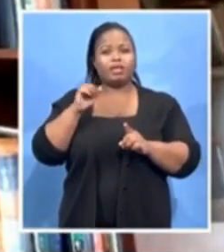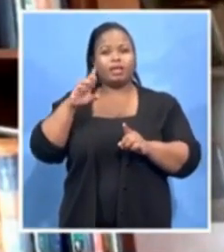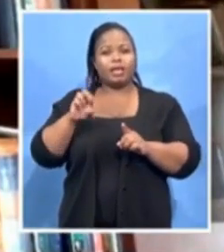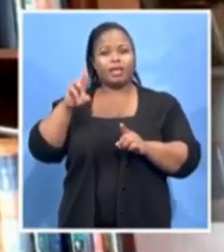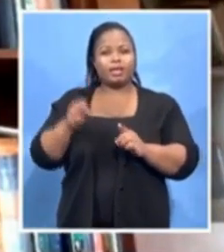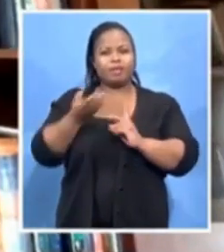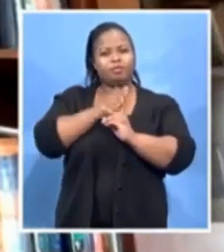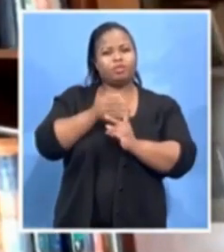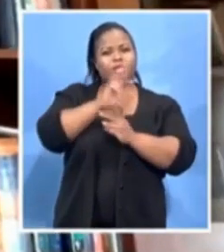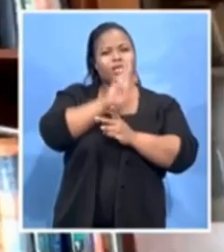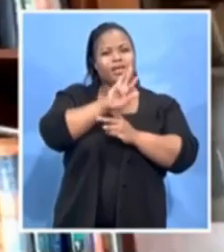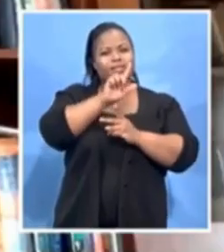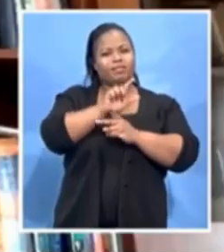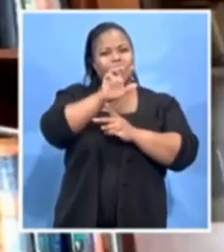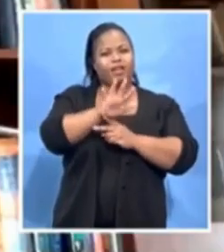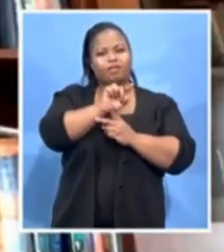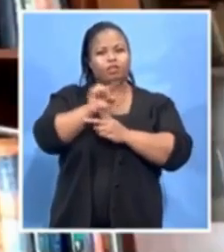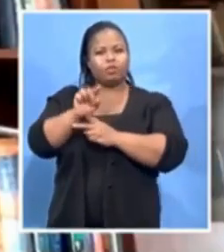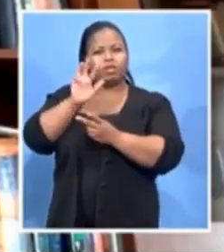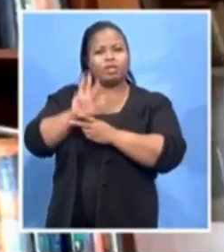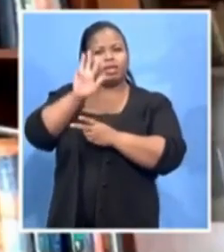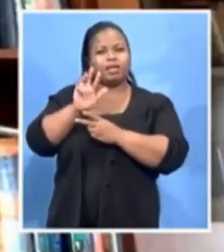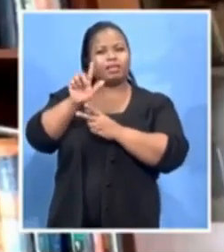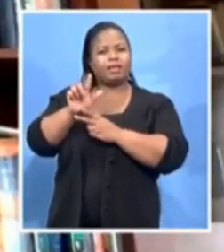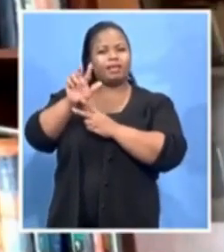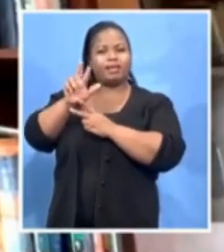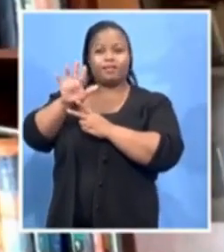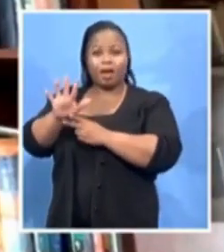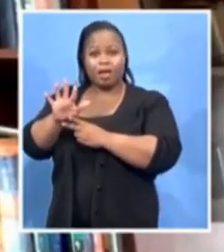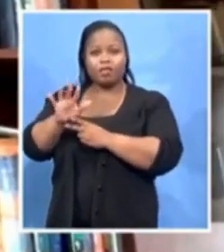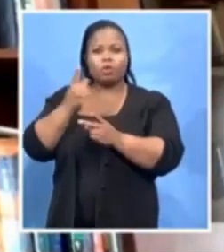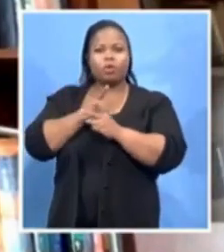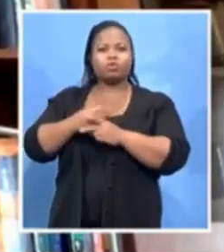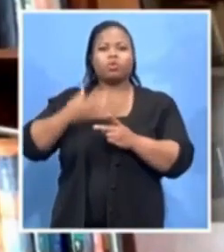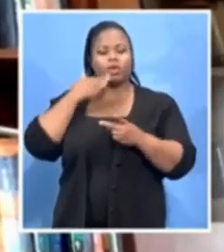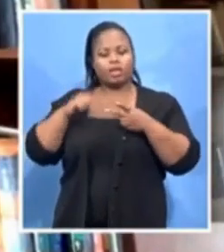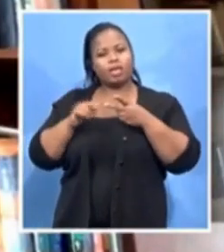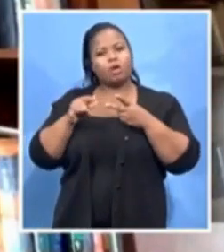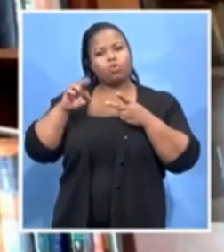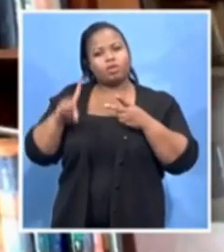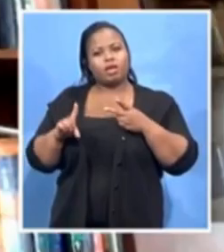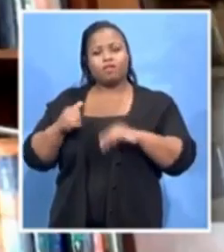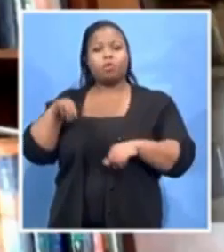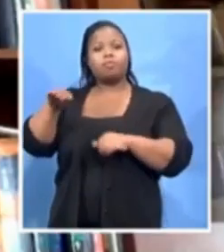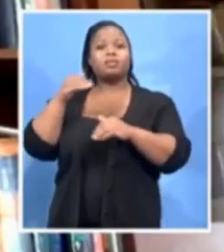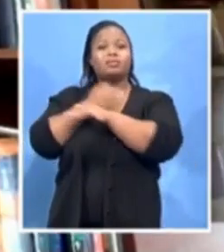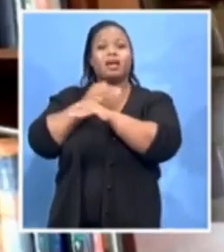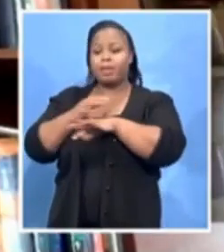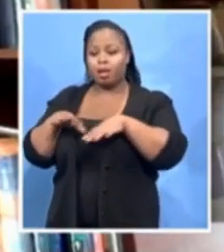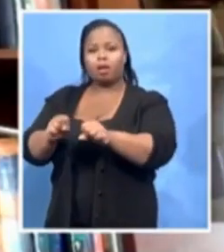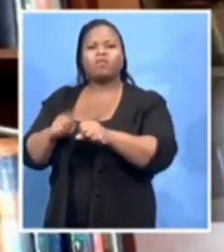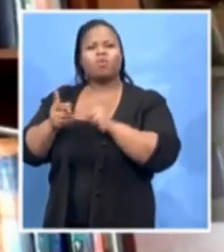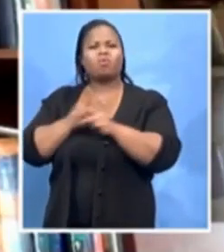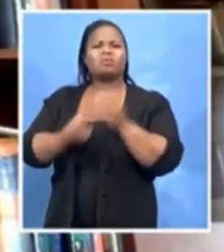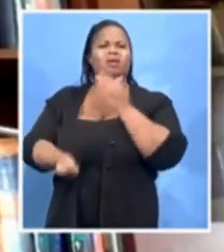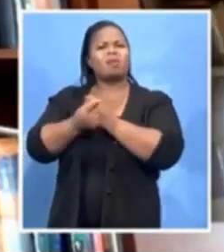and 1985, when Kenneth David Kaunda of Zambia now took over. These were sacrificial.